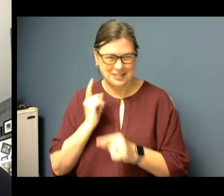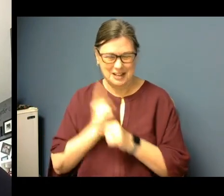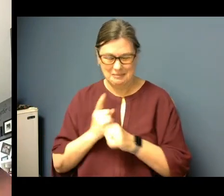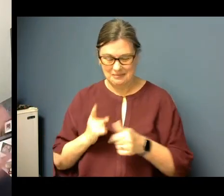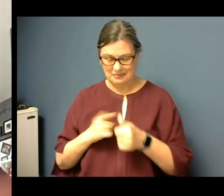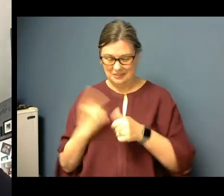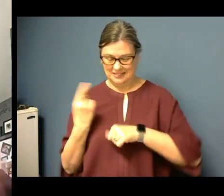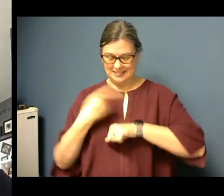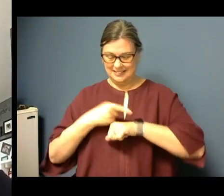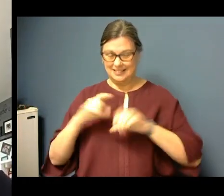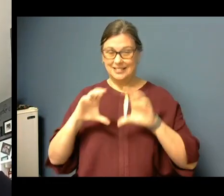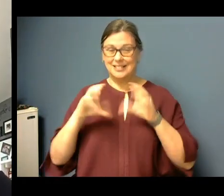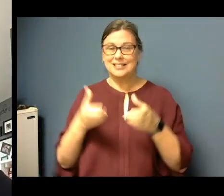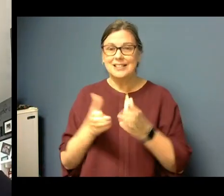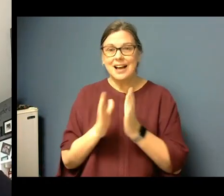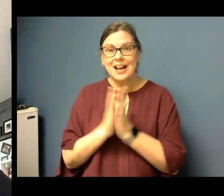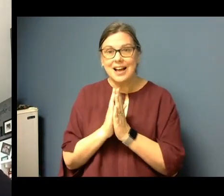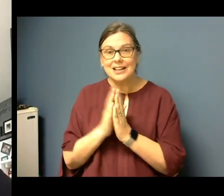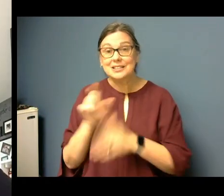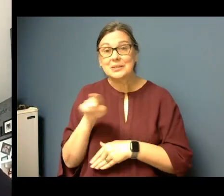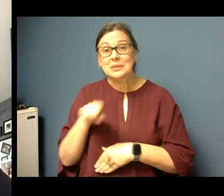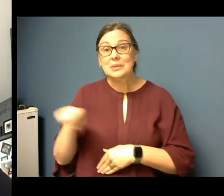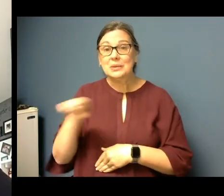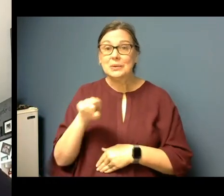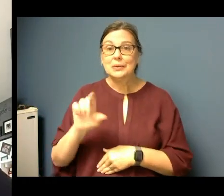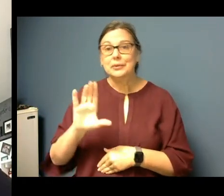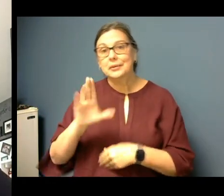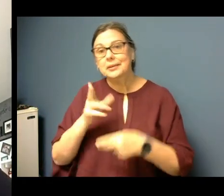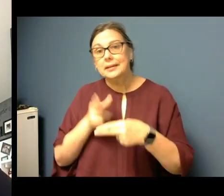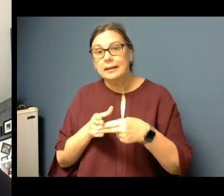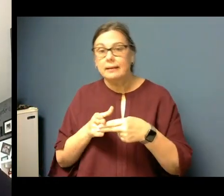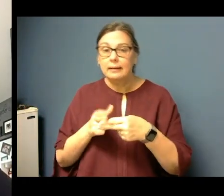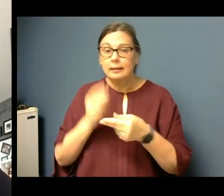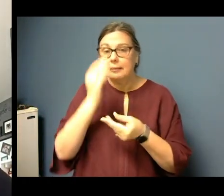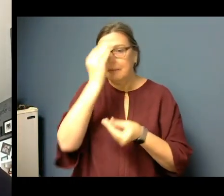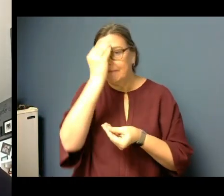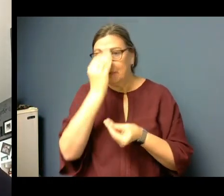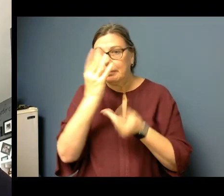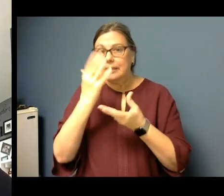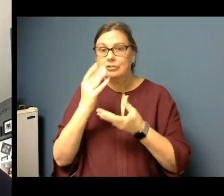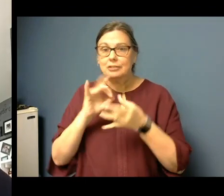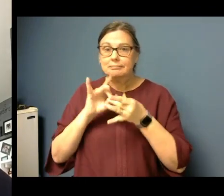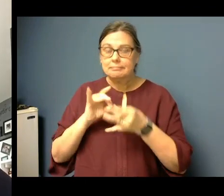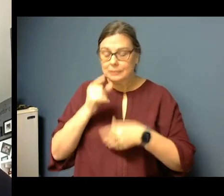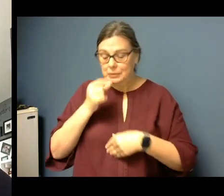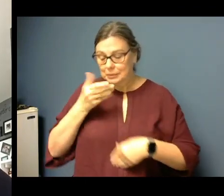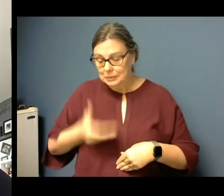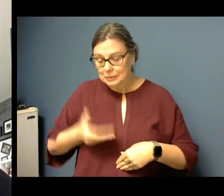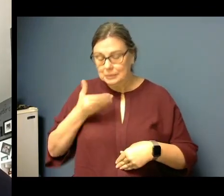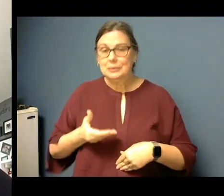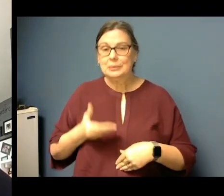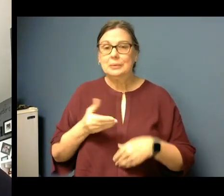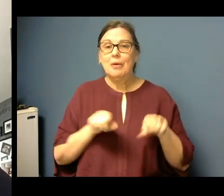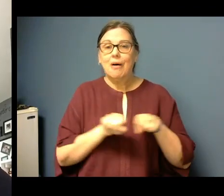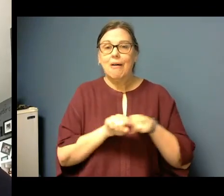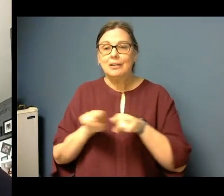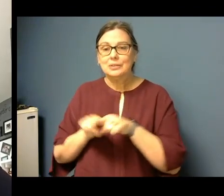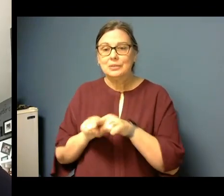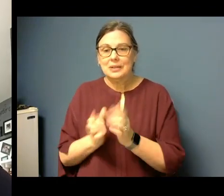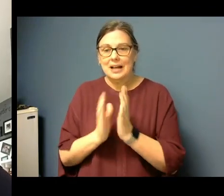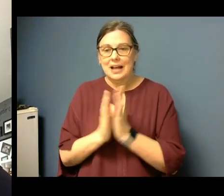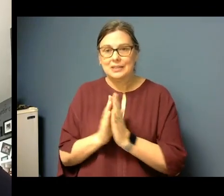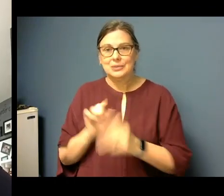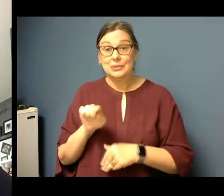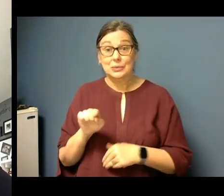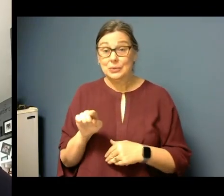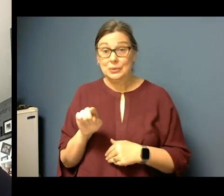I asked for like some information about yourself and kind of questions you have about the class. And one of the things I asked